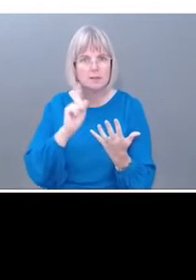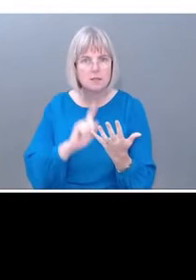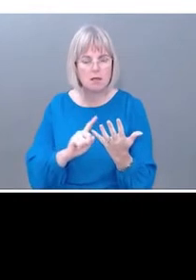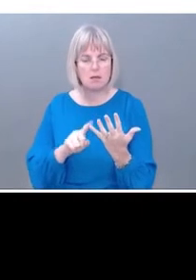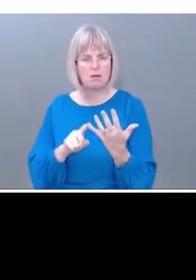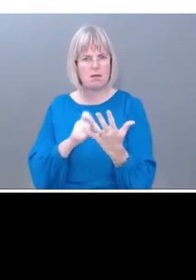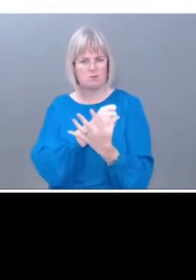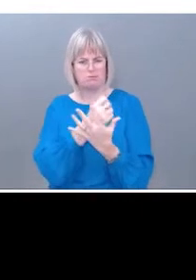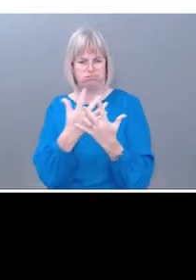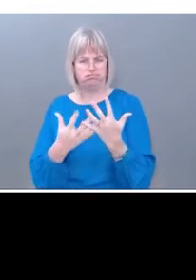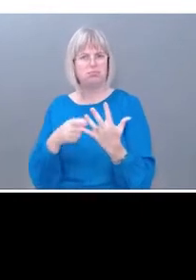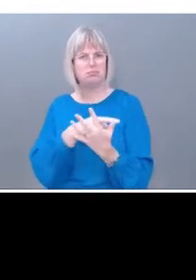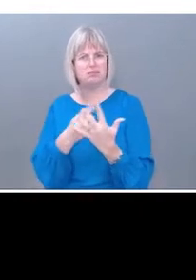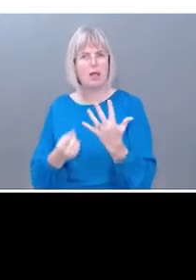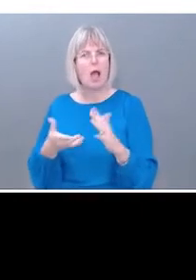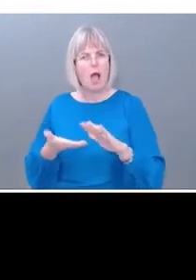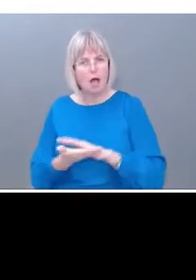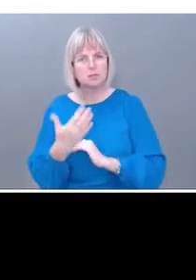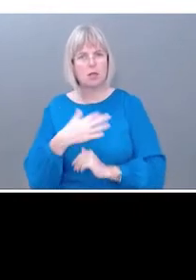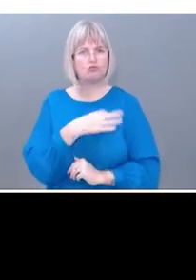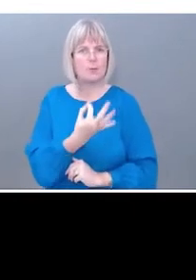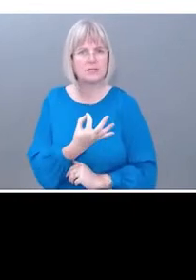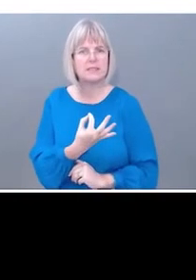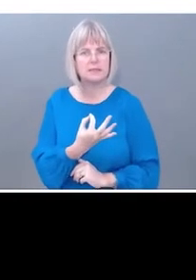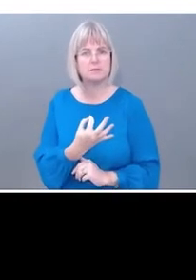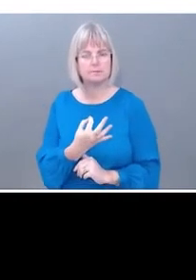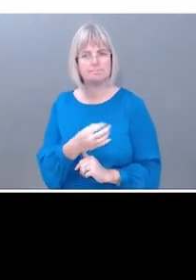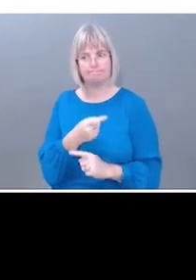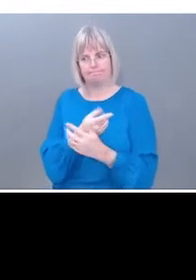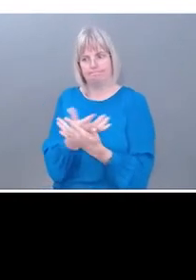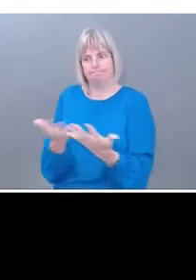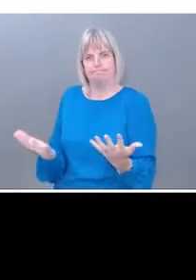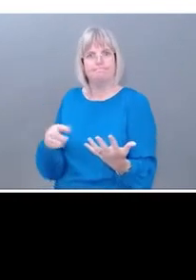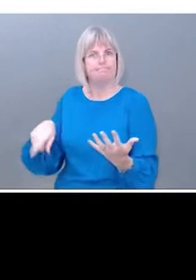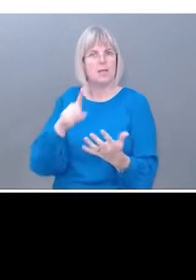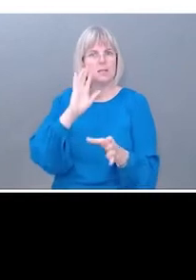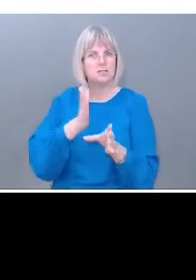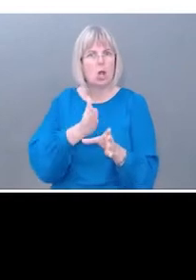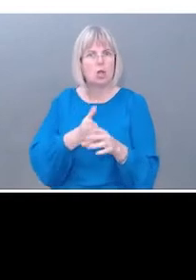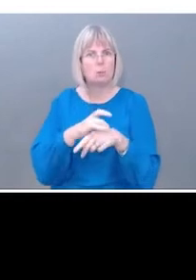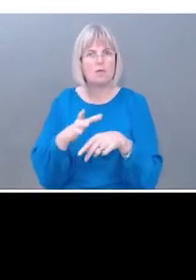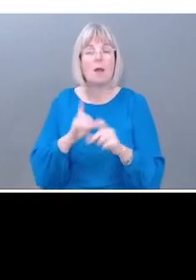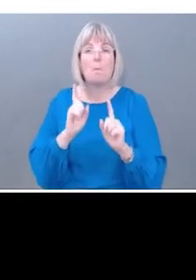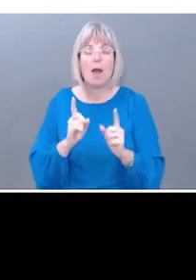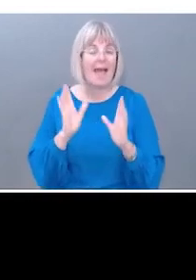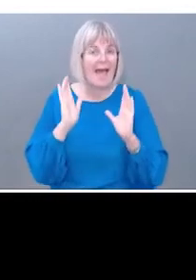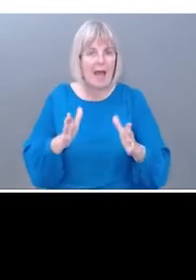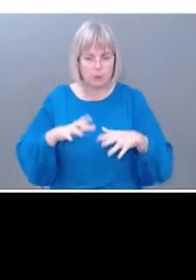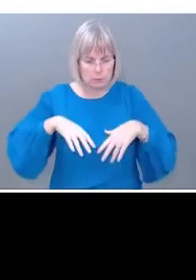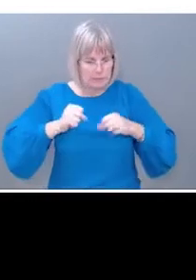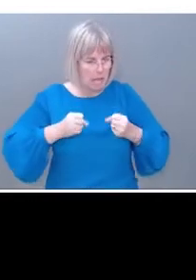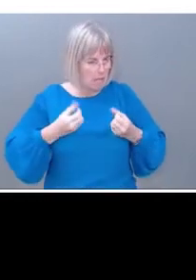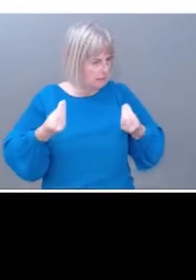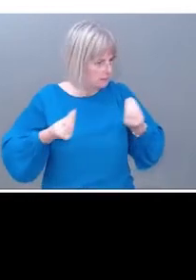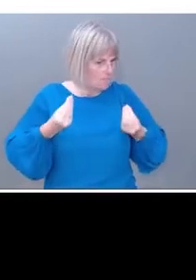of populations there are across the psychological professions. But we have to start somewhere. And to start somewhere, then start building